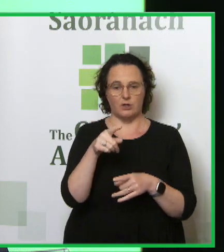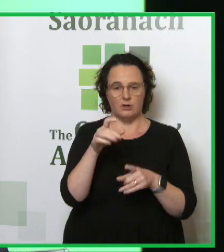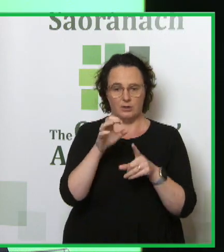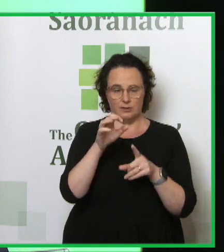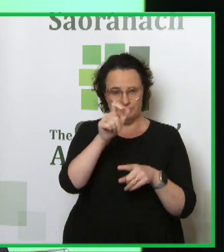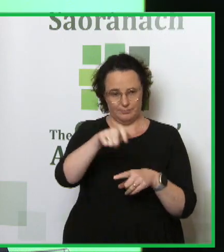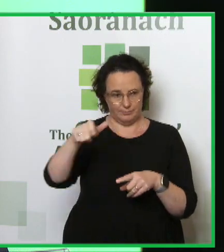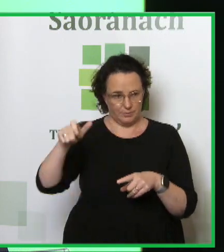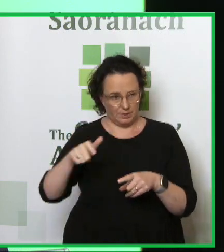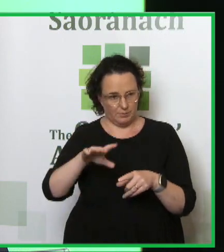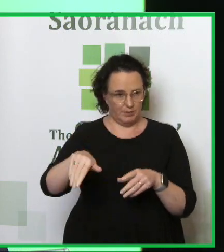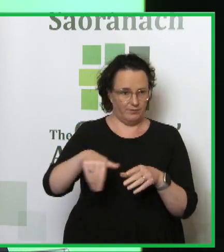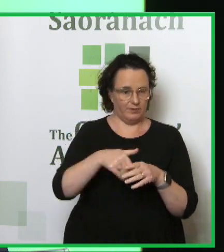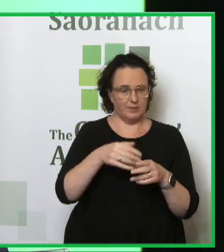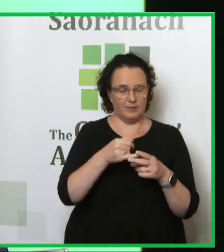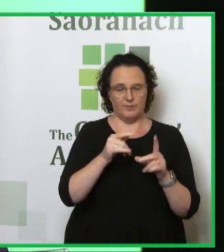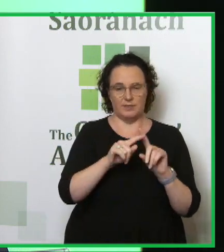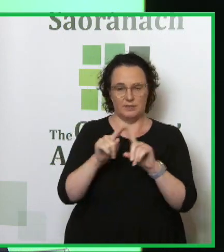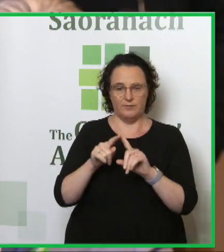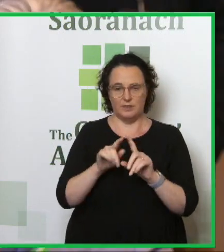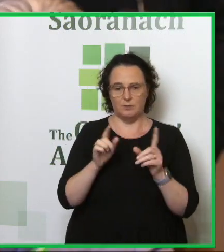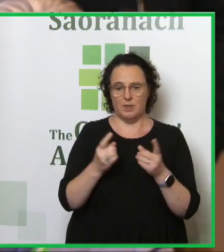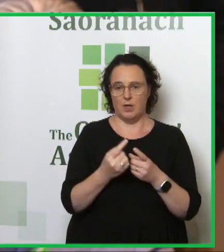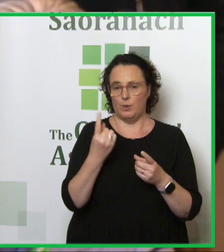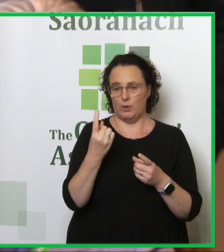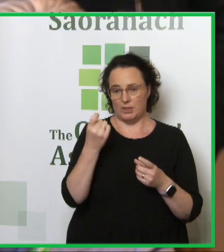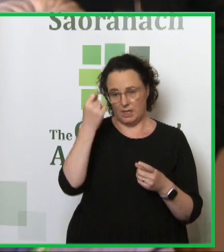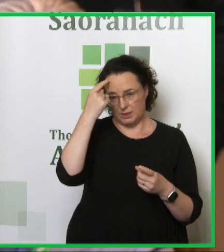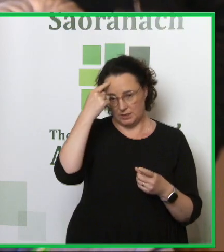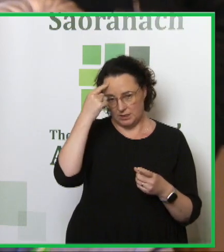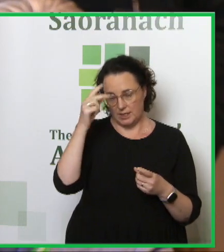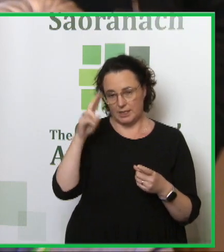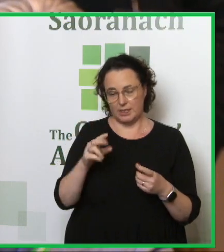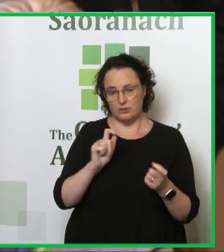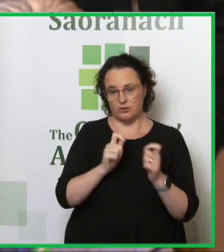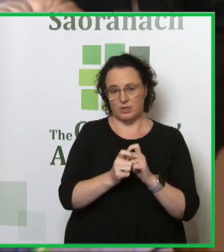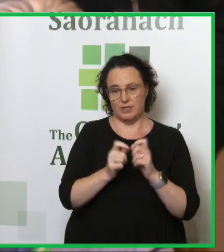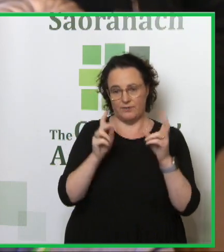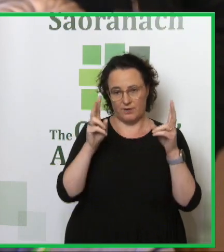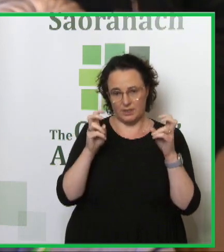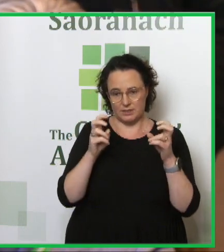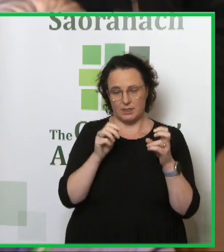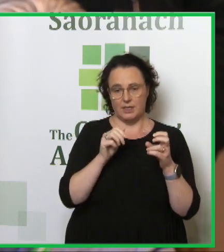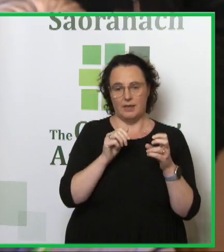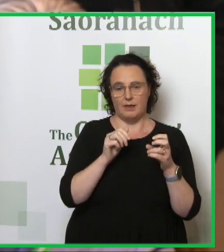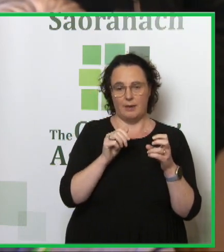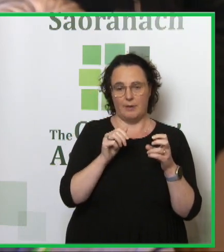the various departments. Thank you. And just one suggestion, if we could rephrase the passive to